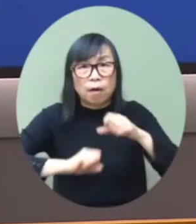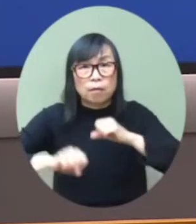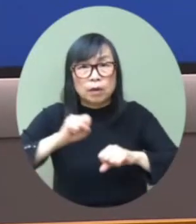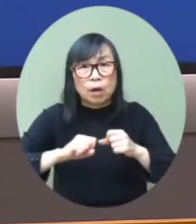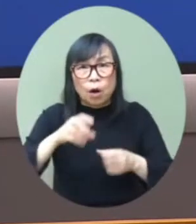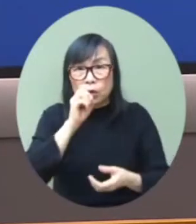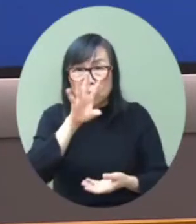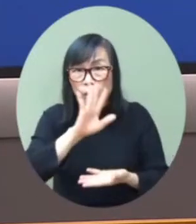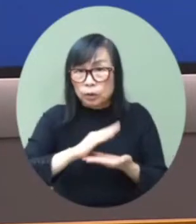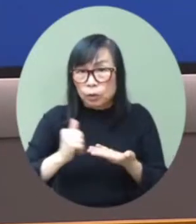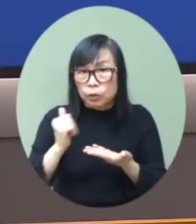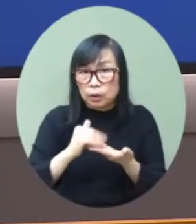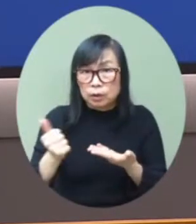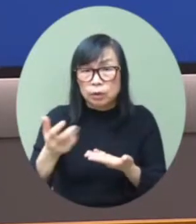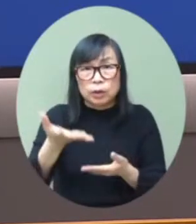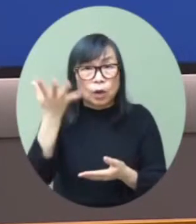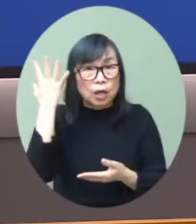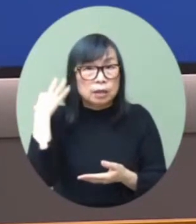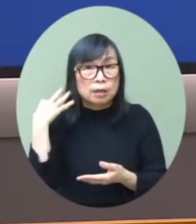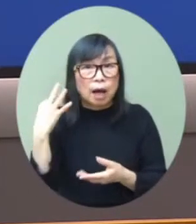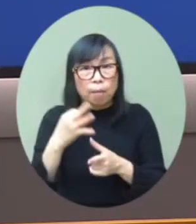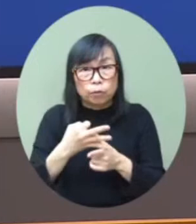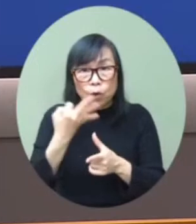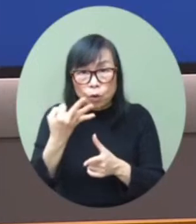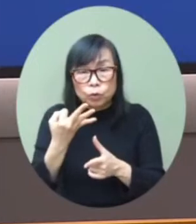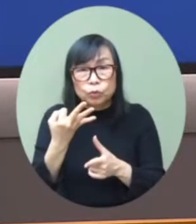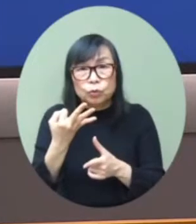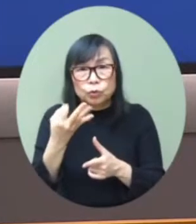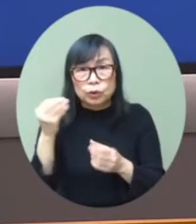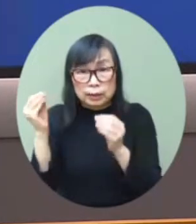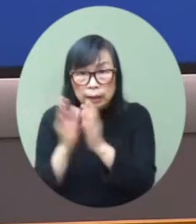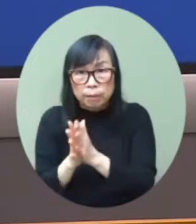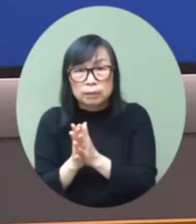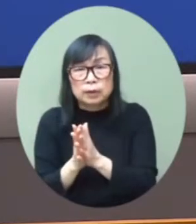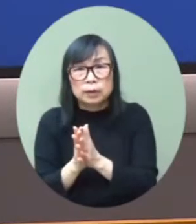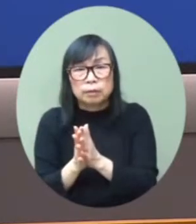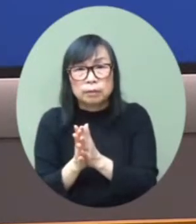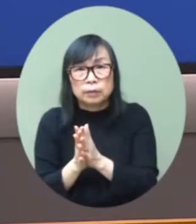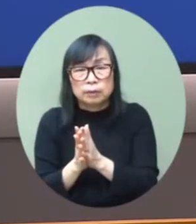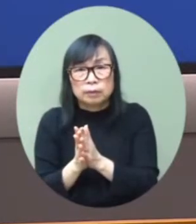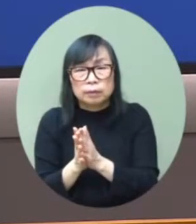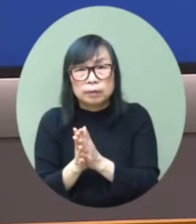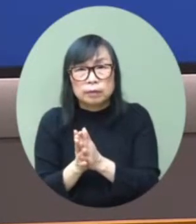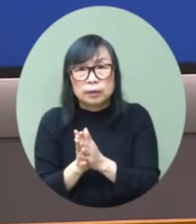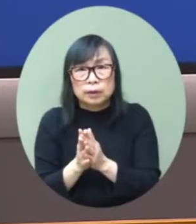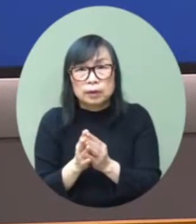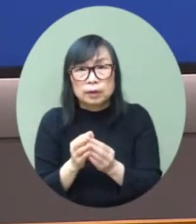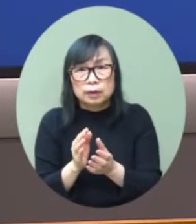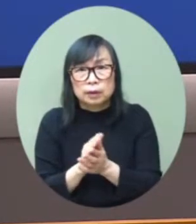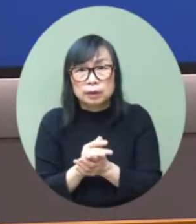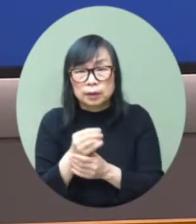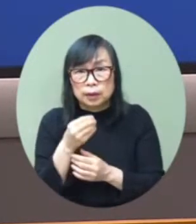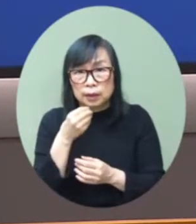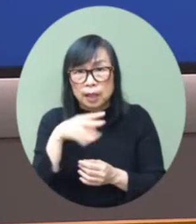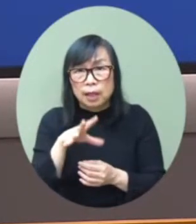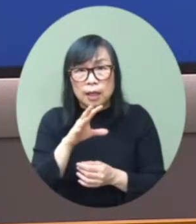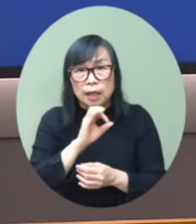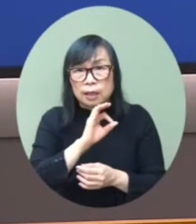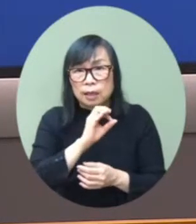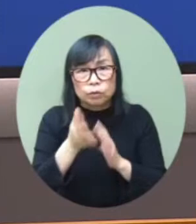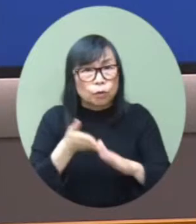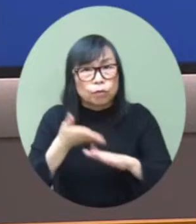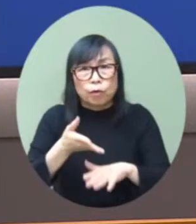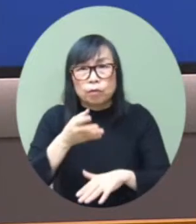infected in the last 3 months, then you don't need to come forward. So similarly, when we are going to conduct